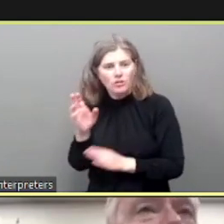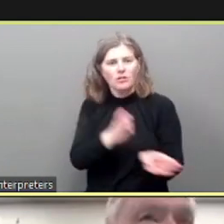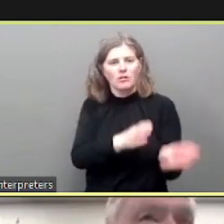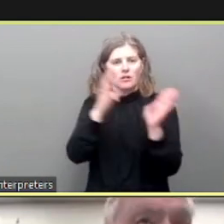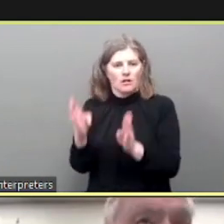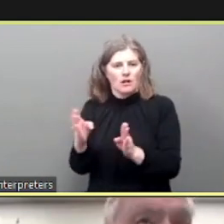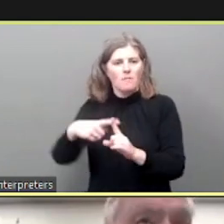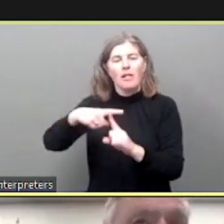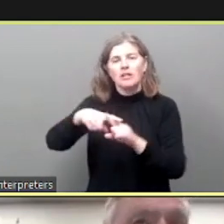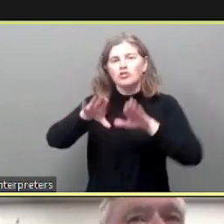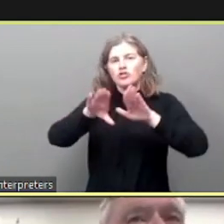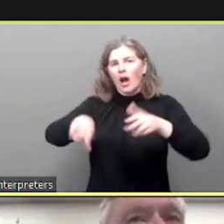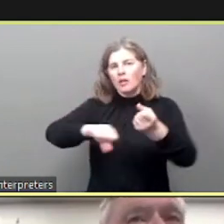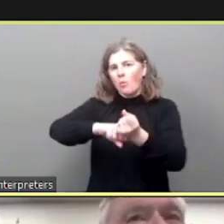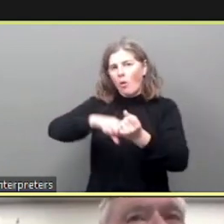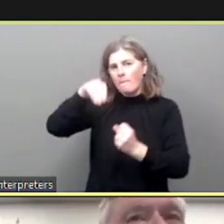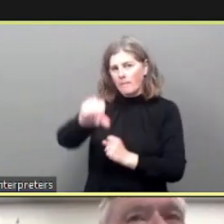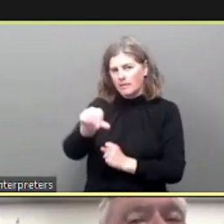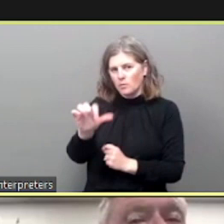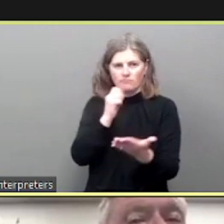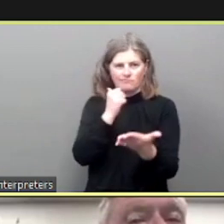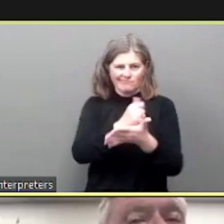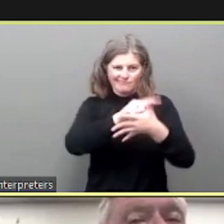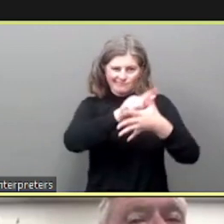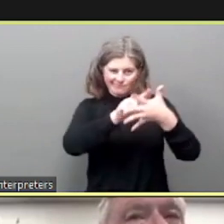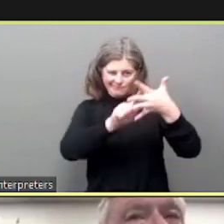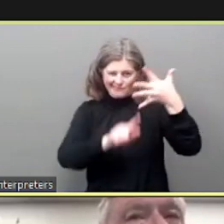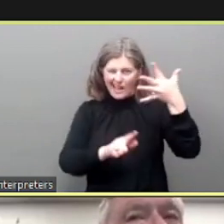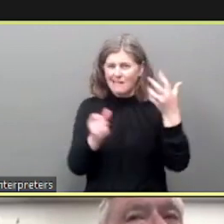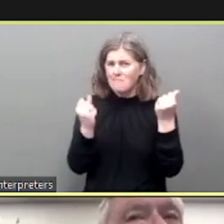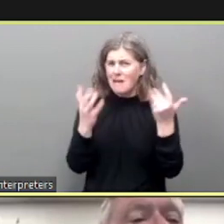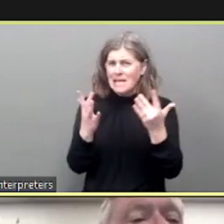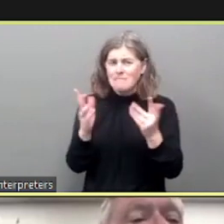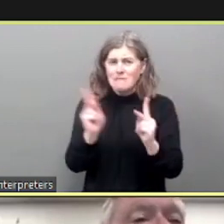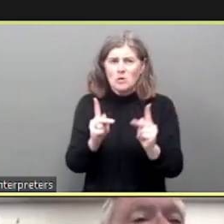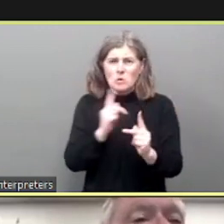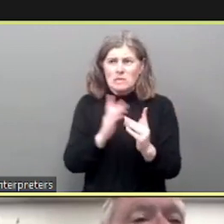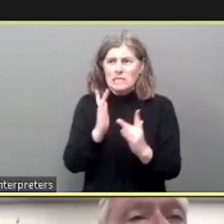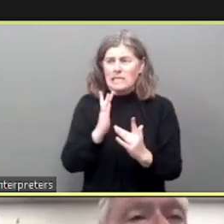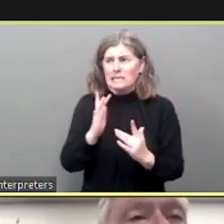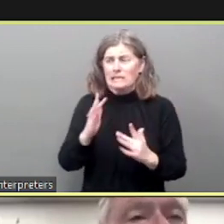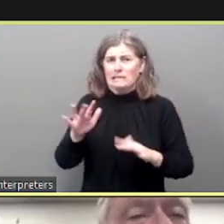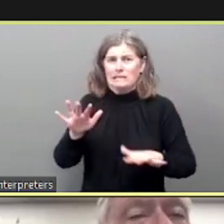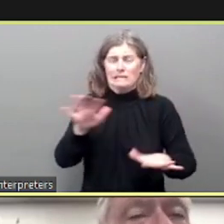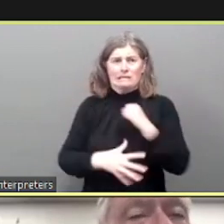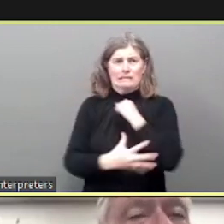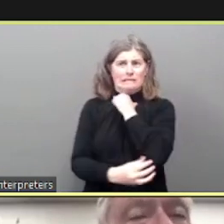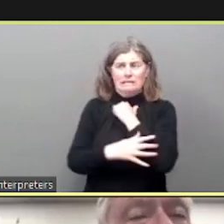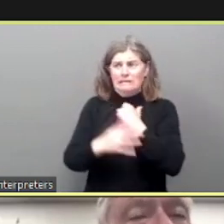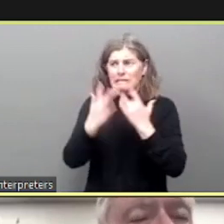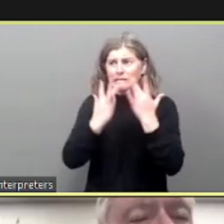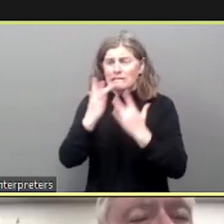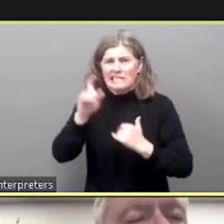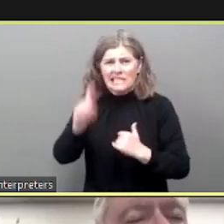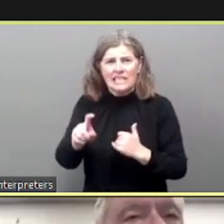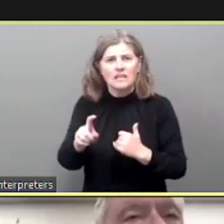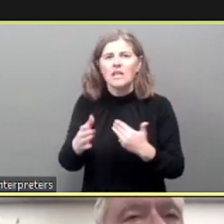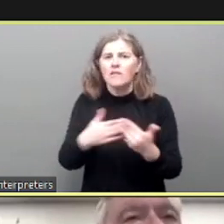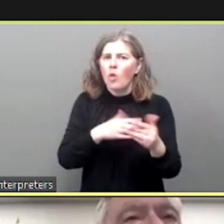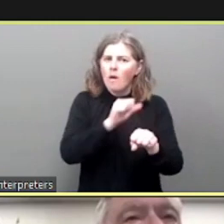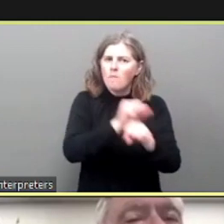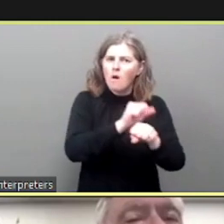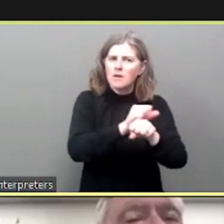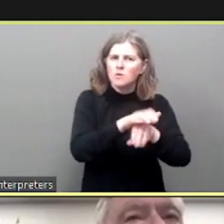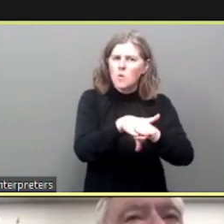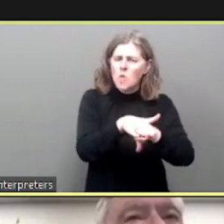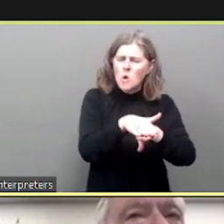ensuring child support payments. So there are still a lot of needy New Mexicans, and even though unemployment is slowly,